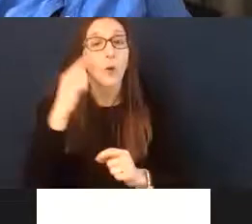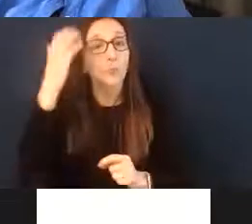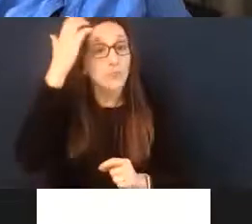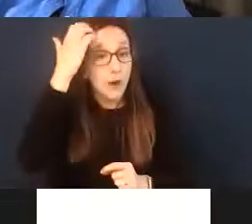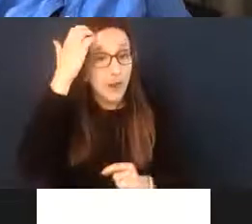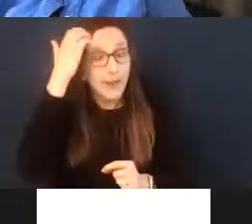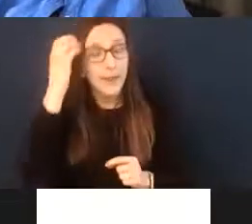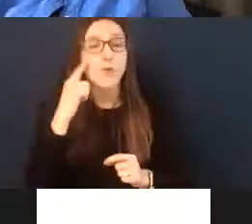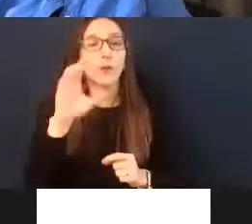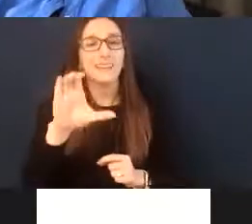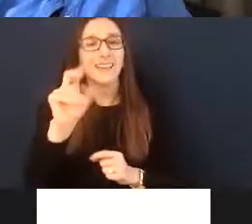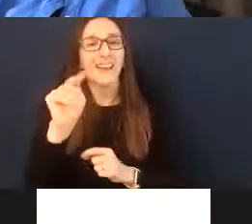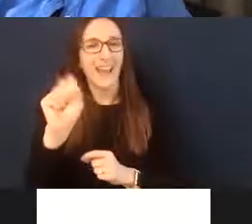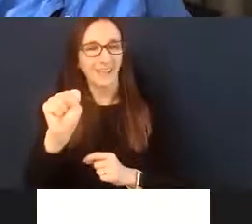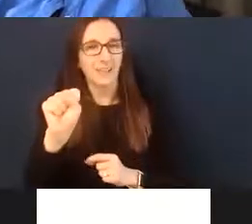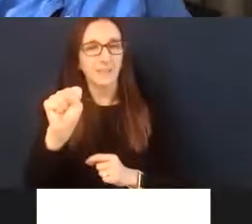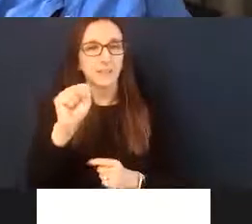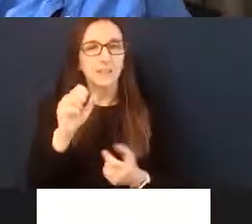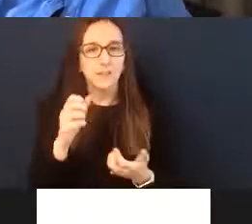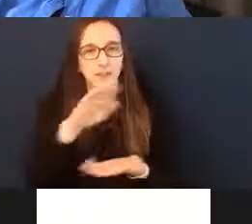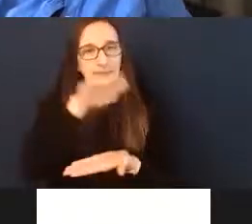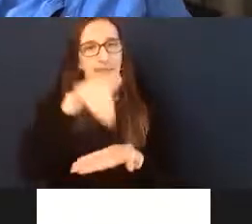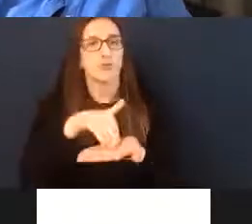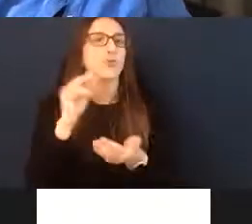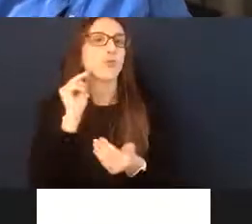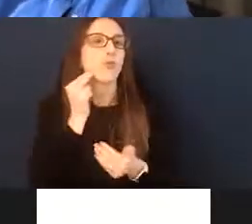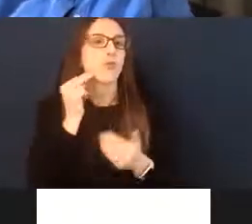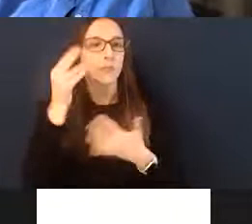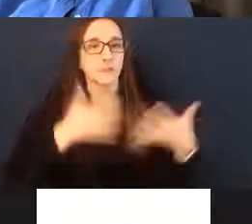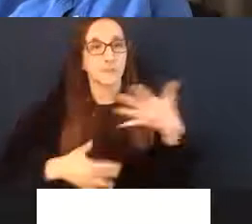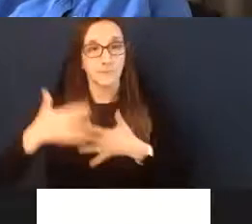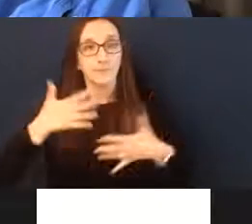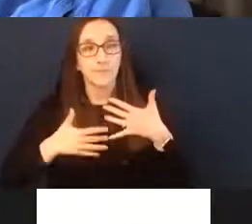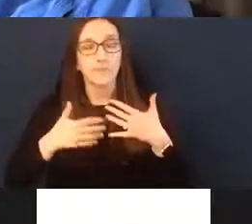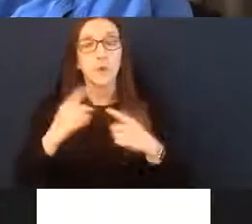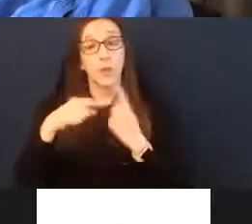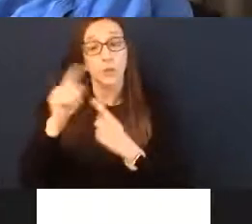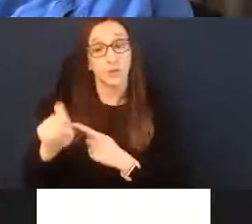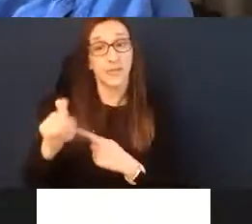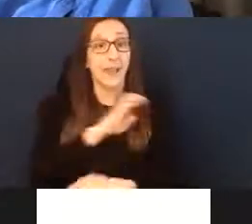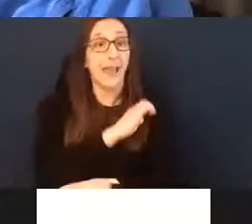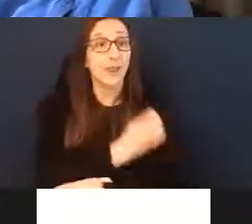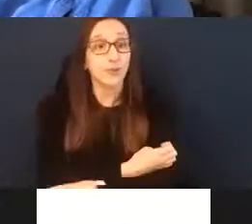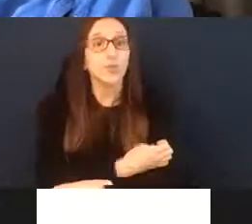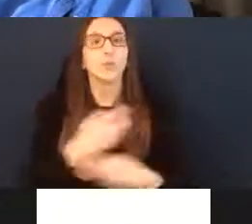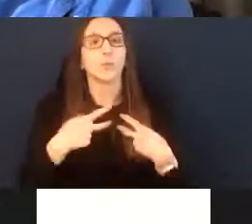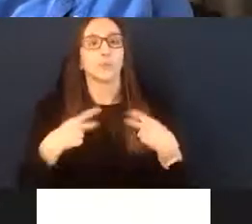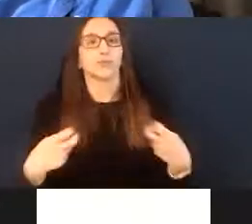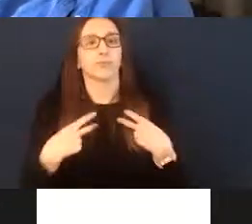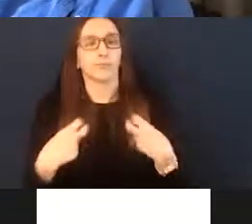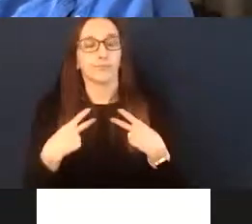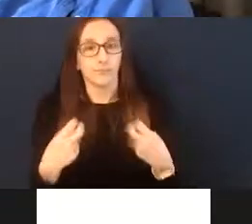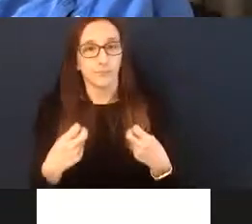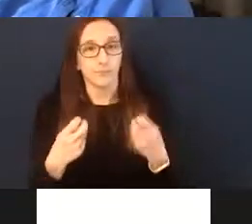nervous system as needed. So it's on your body, you can use it whenever you're going to need it. If we go to the flip side, in a